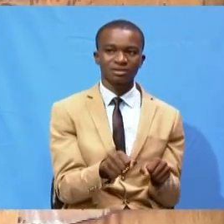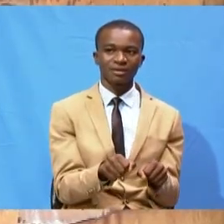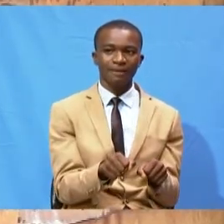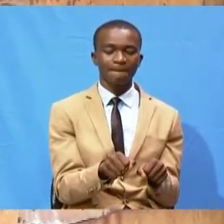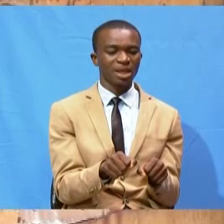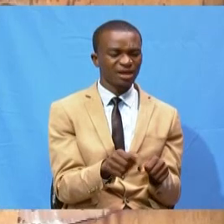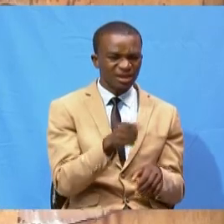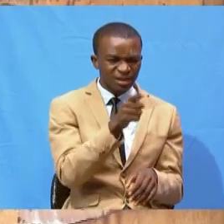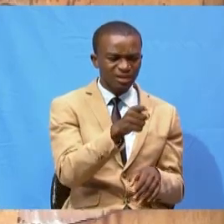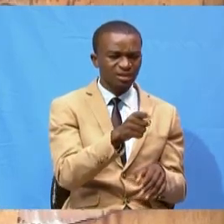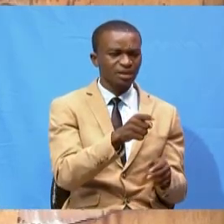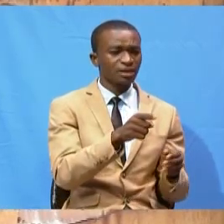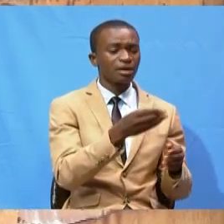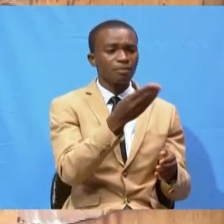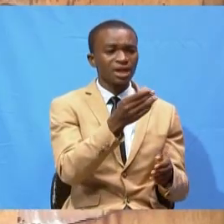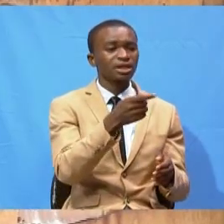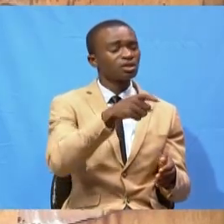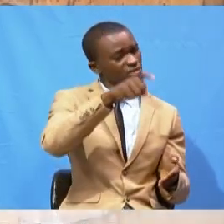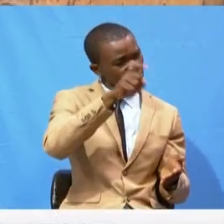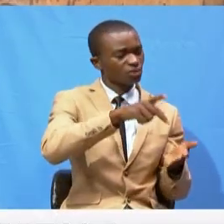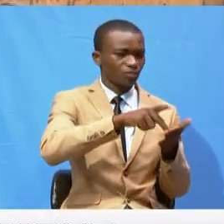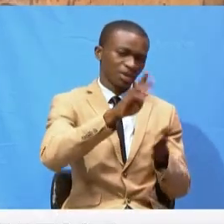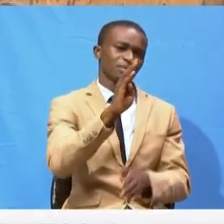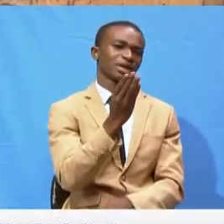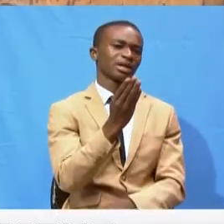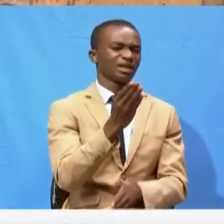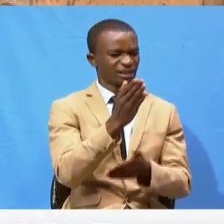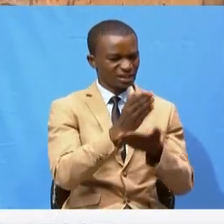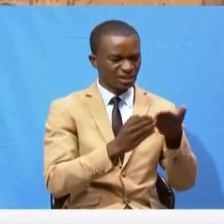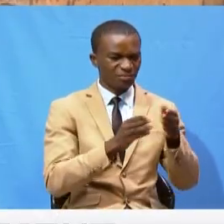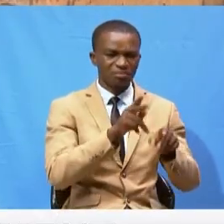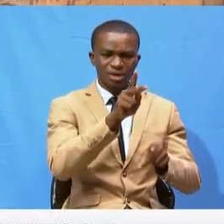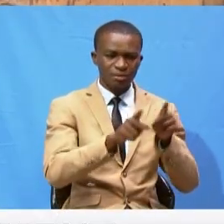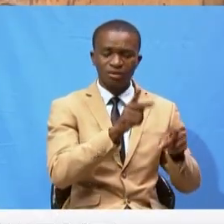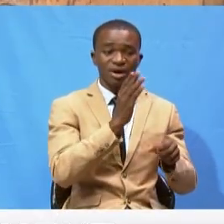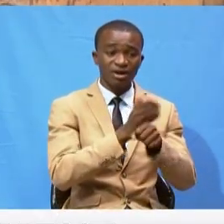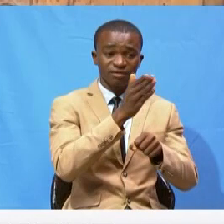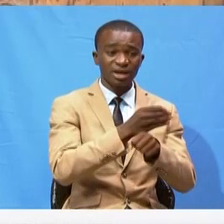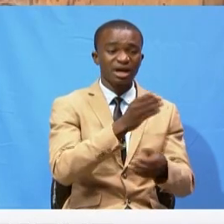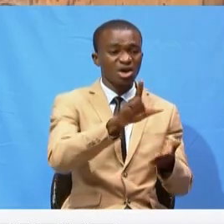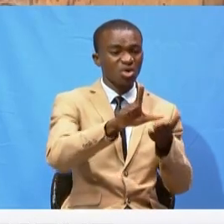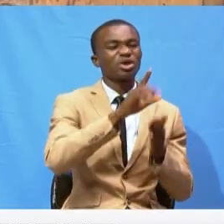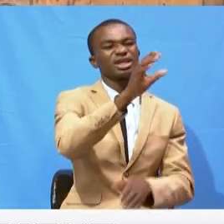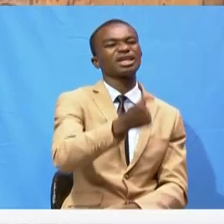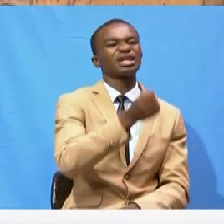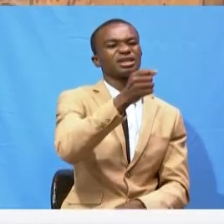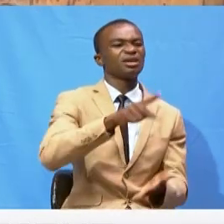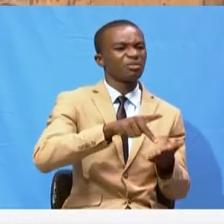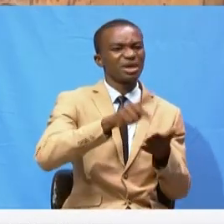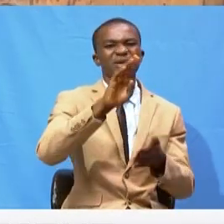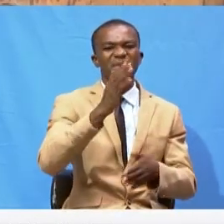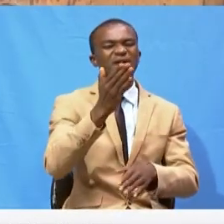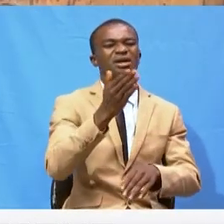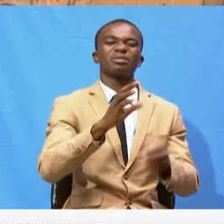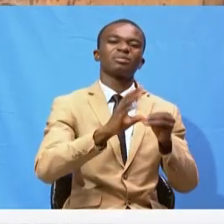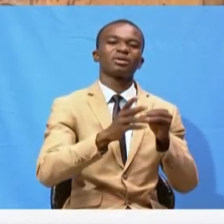which should rotate. As you are paying back, there are also people who are waiting for that money. So my appeal to the general